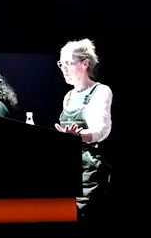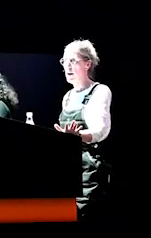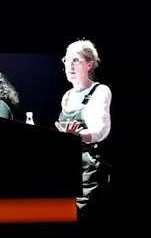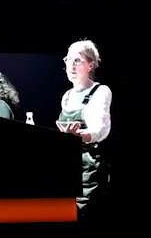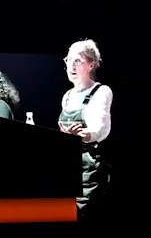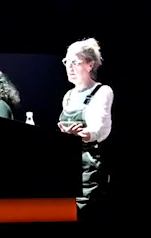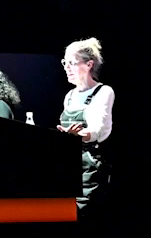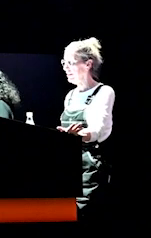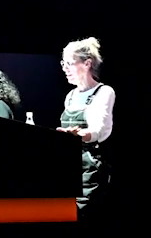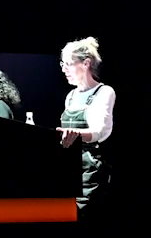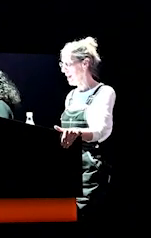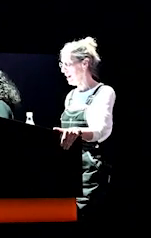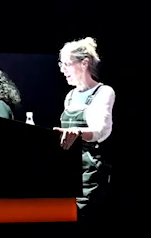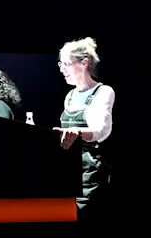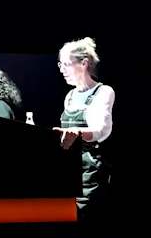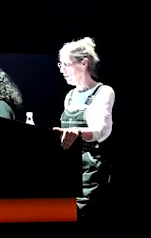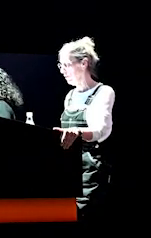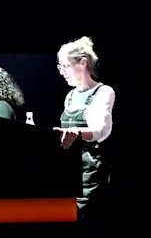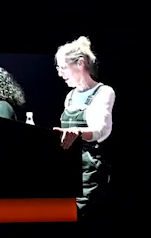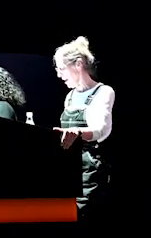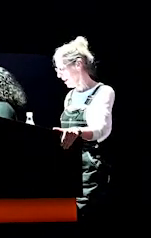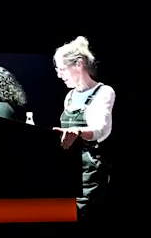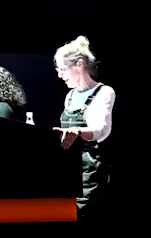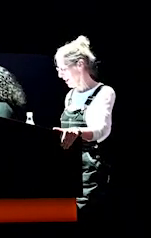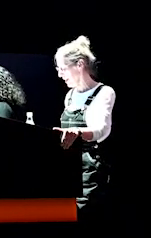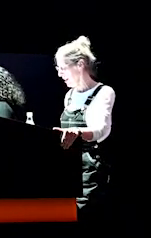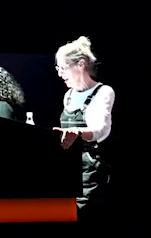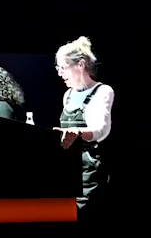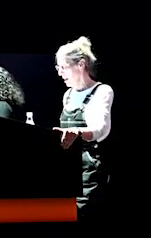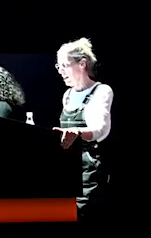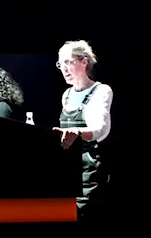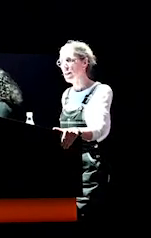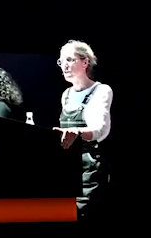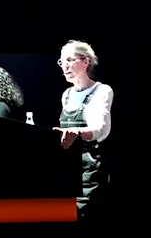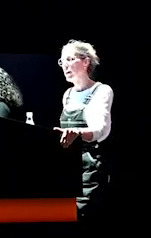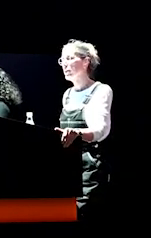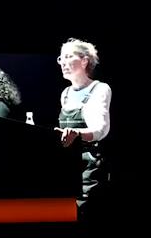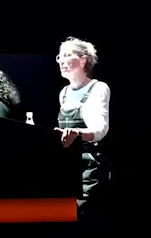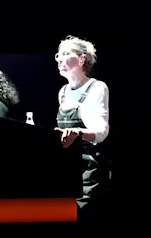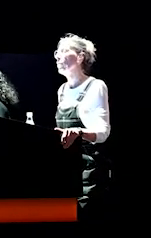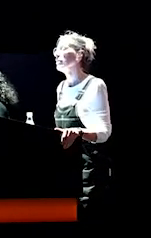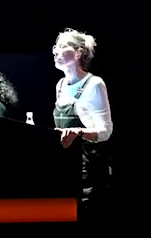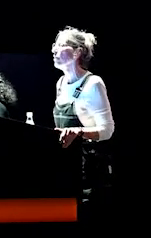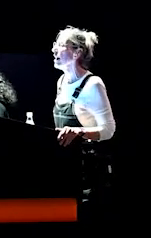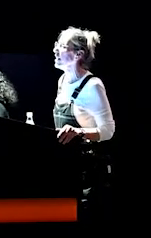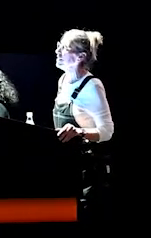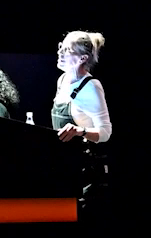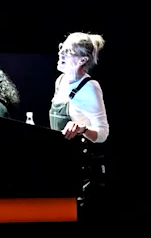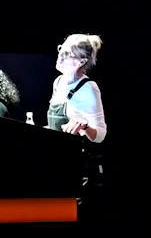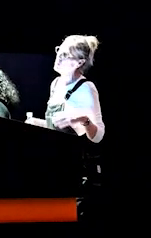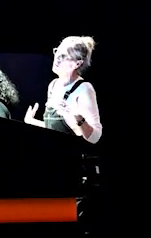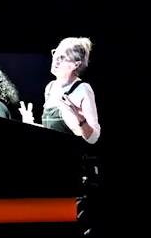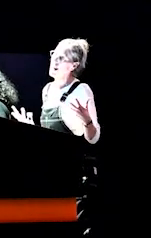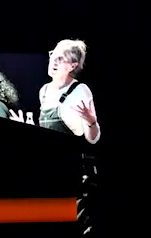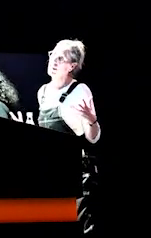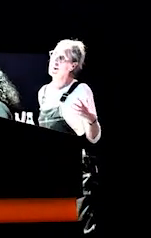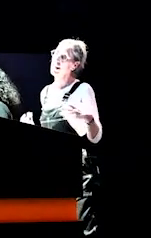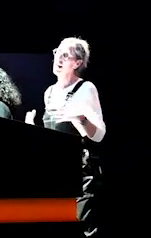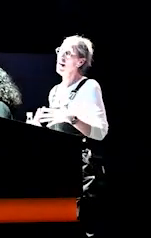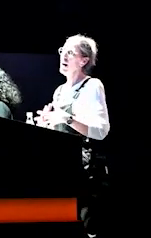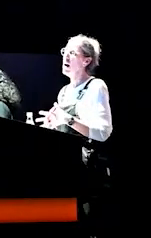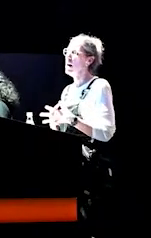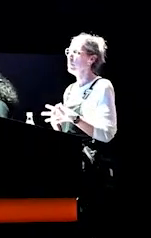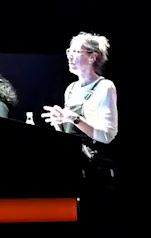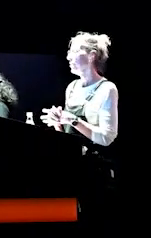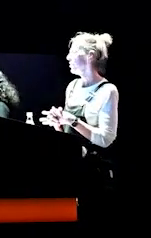of them have been there since the beginning. They're very iconic. Each character is well defined. They have their